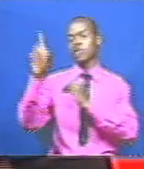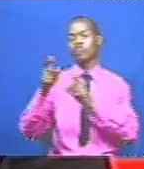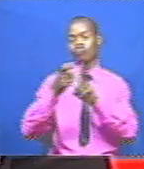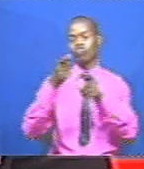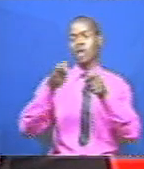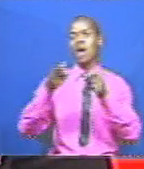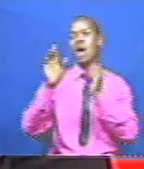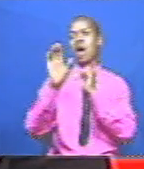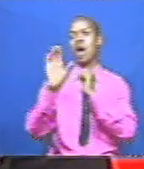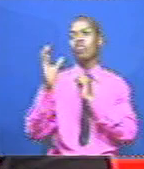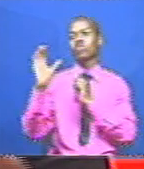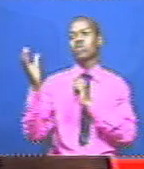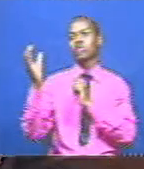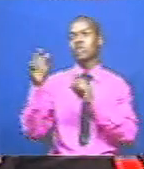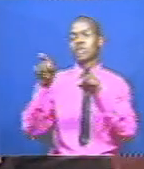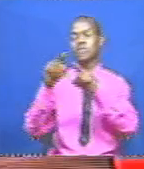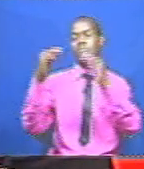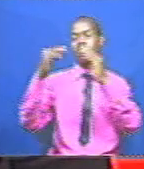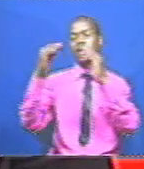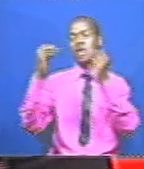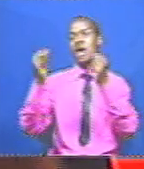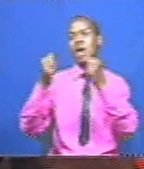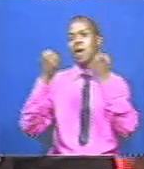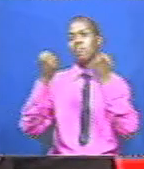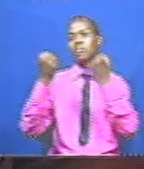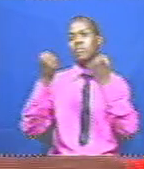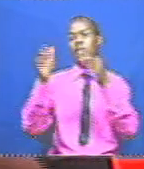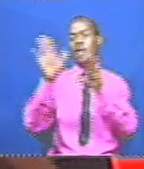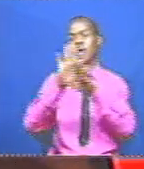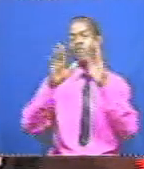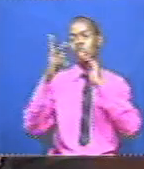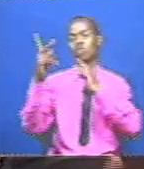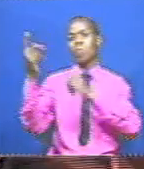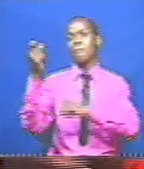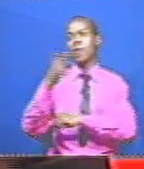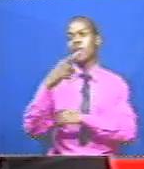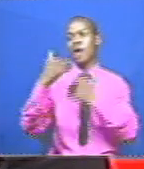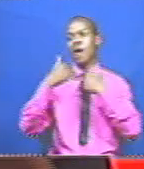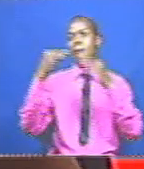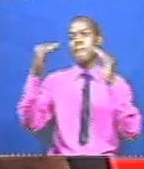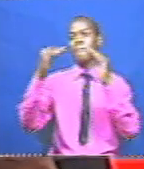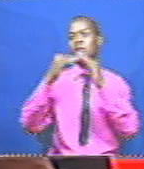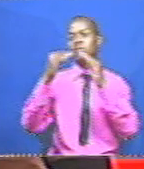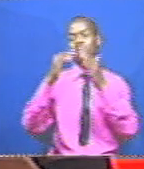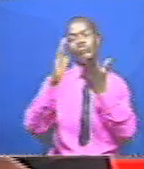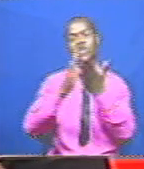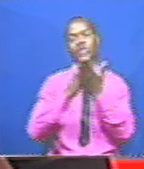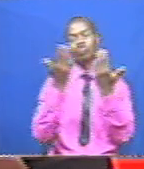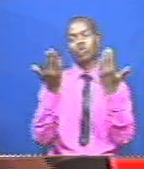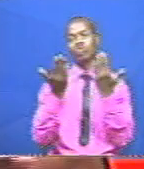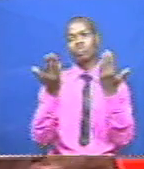counties. And those meetings have been happening at least every 2 months. There's a meeting going on somewhere